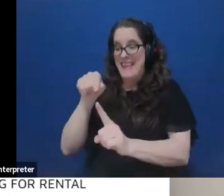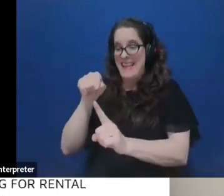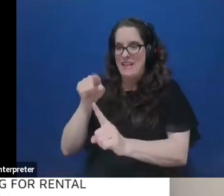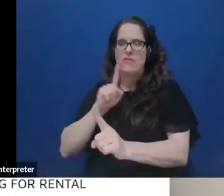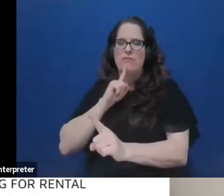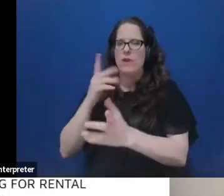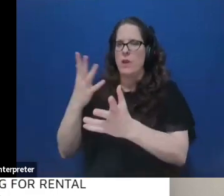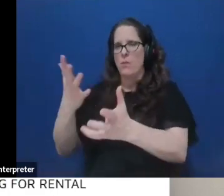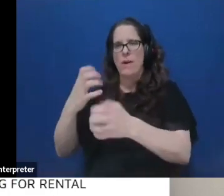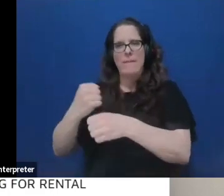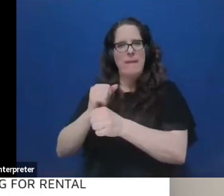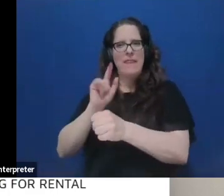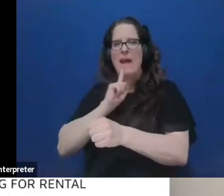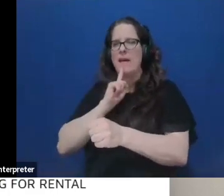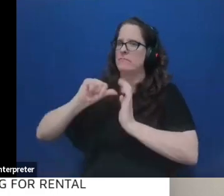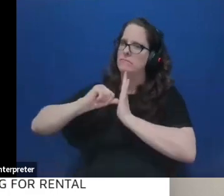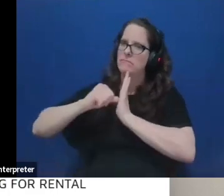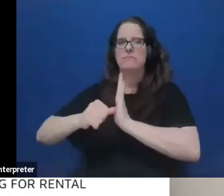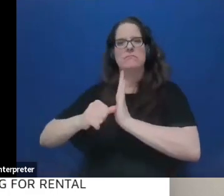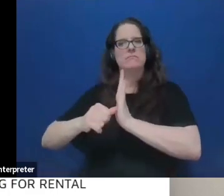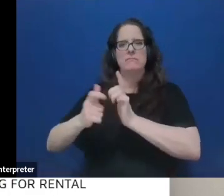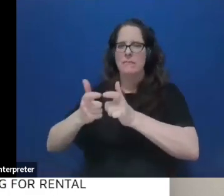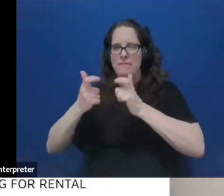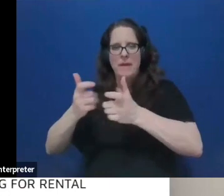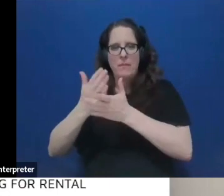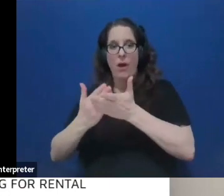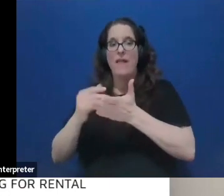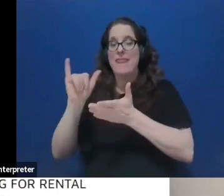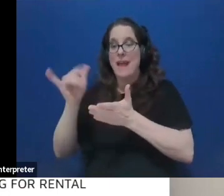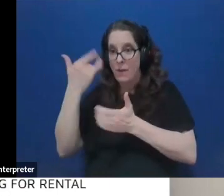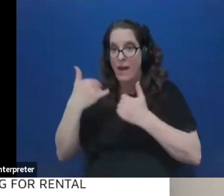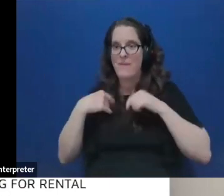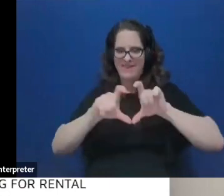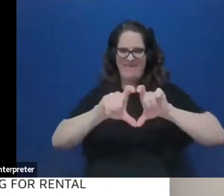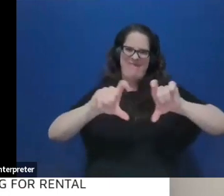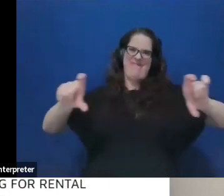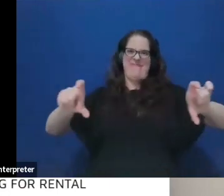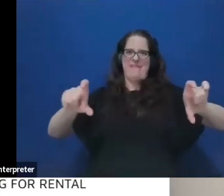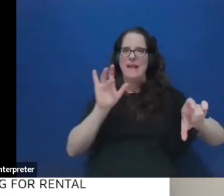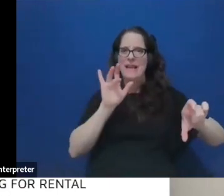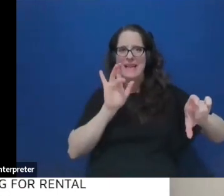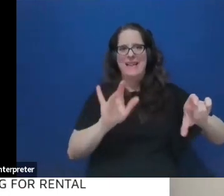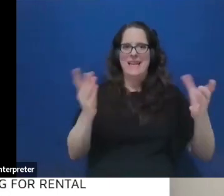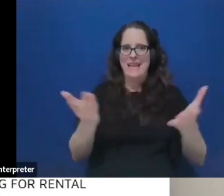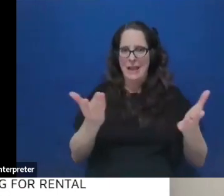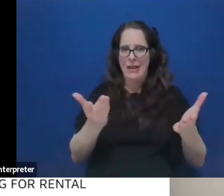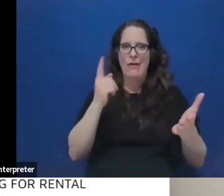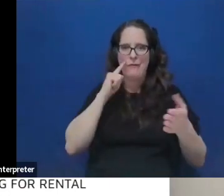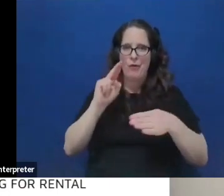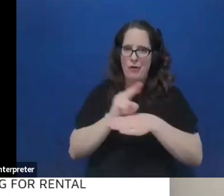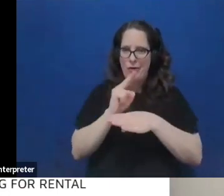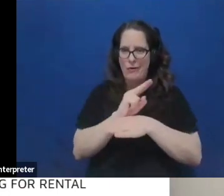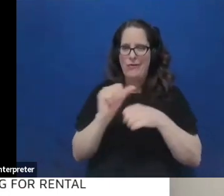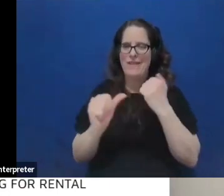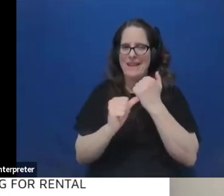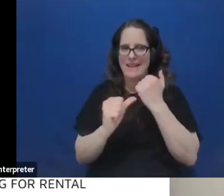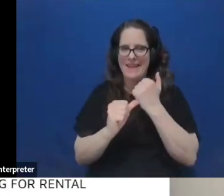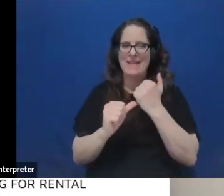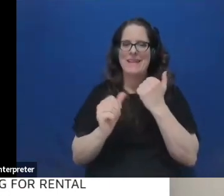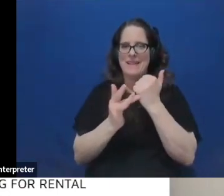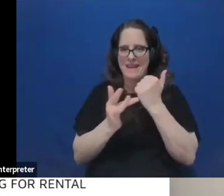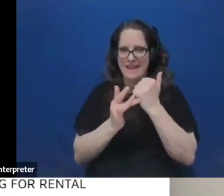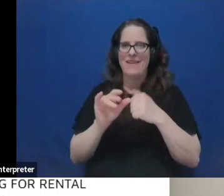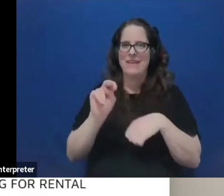of the clearinghouse. So that's why at the very bottom, you click here for the Assistive Technology Navigator, or